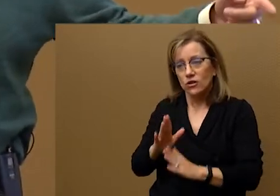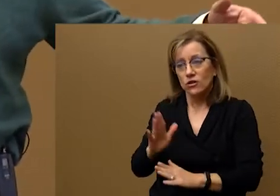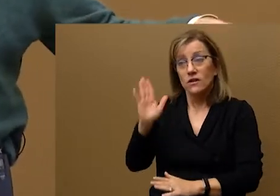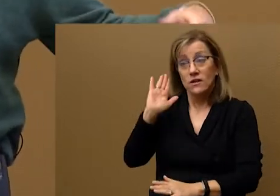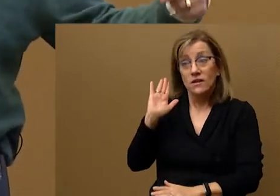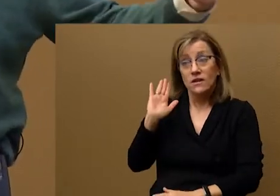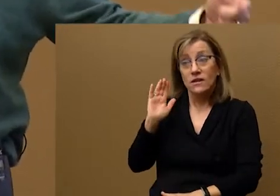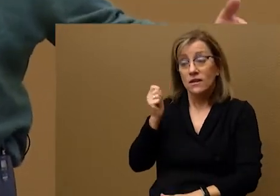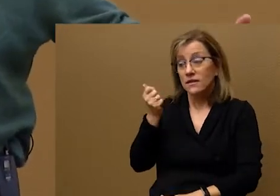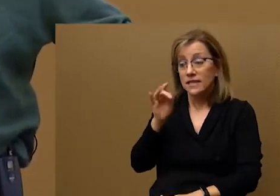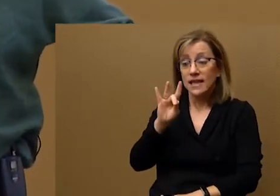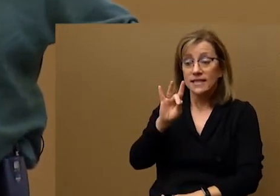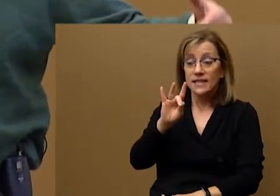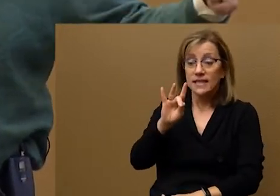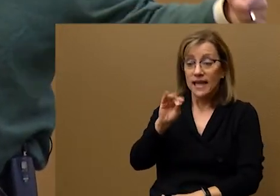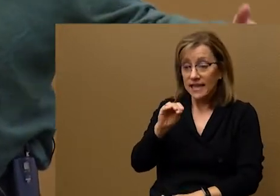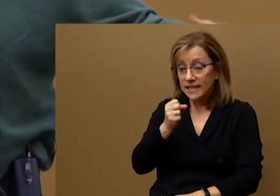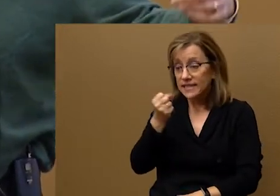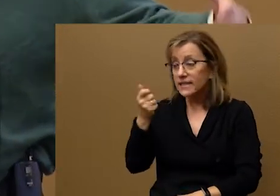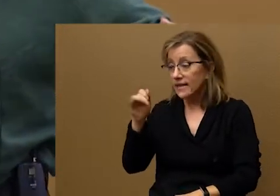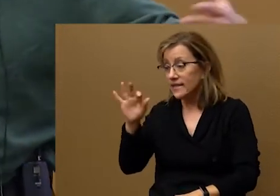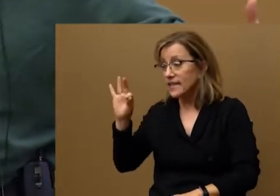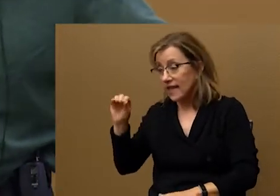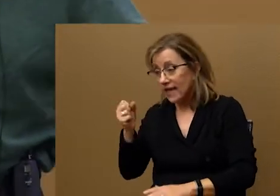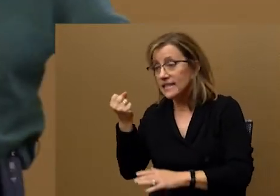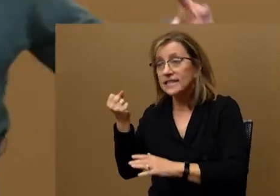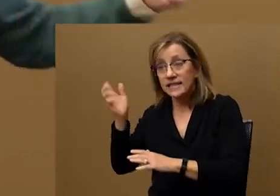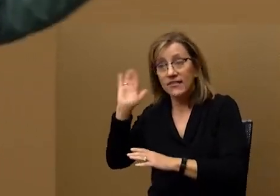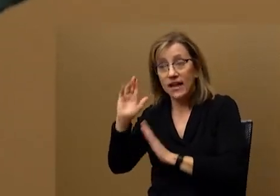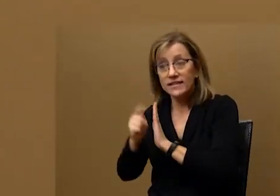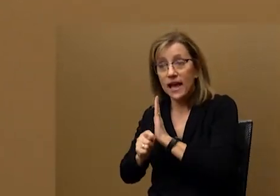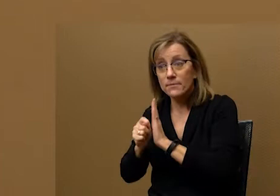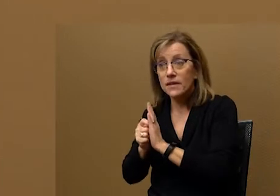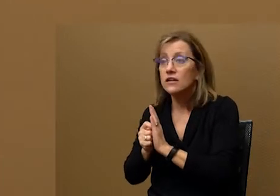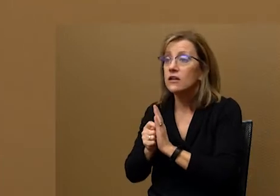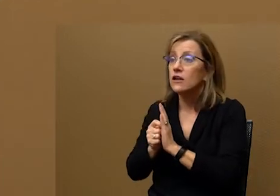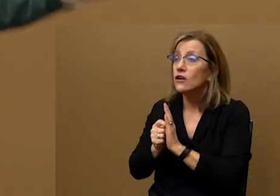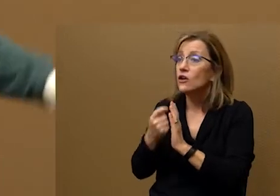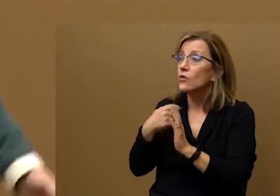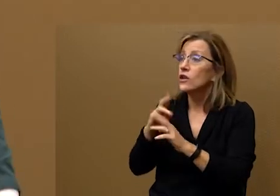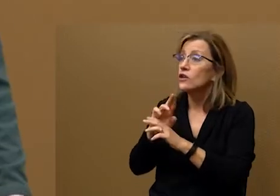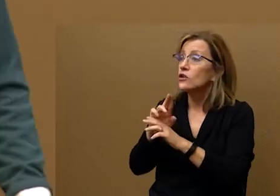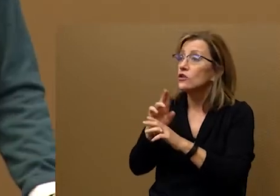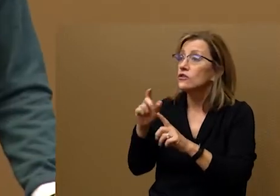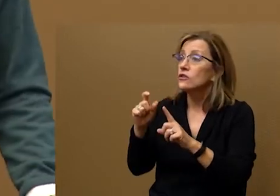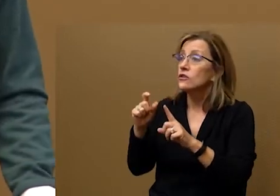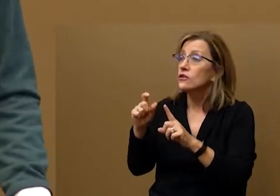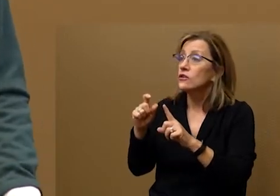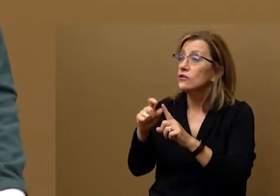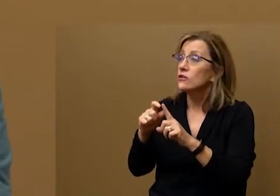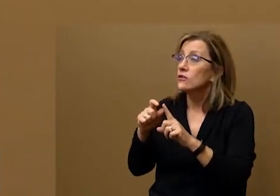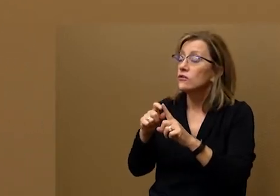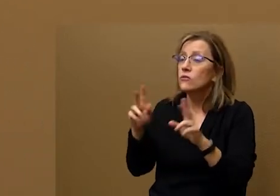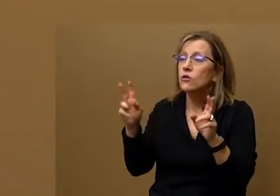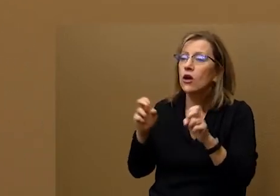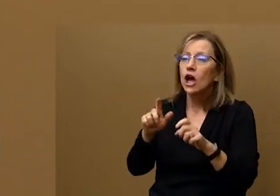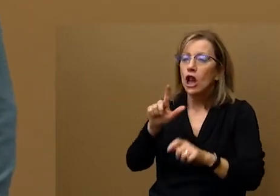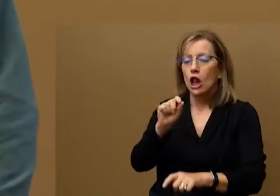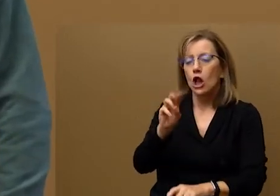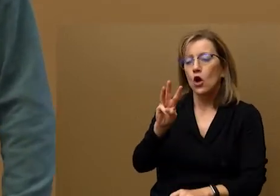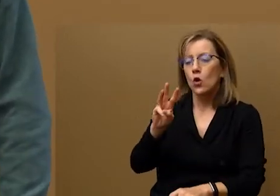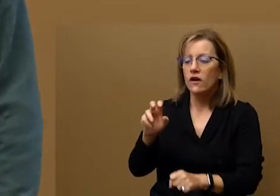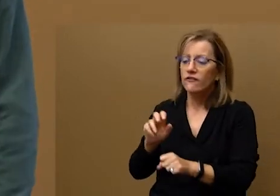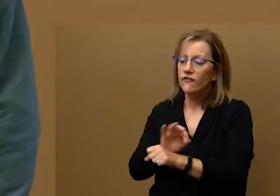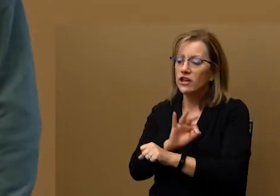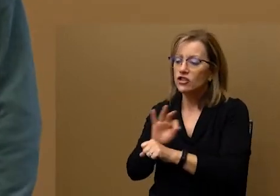in the VR field in the 1990s and 80s, when I was working more that, there was something, we used to use the term, first for a while it was